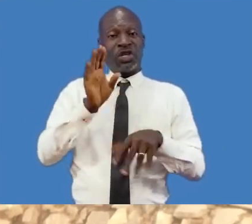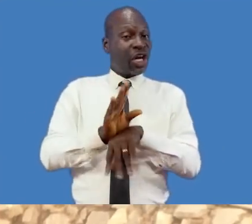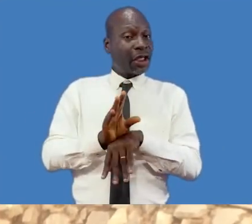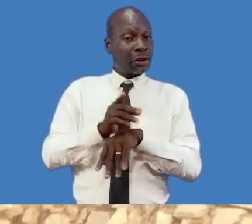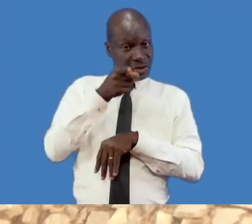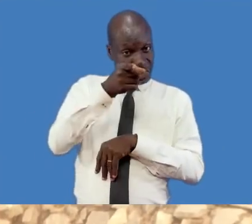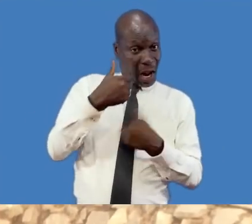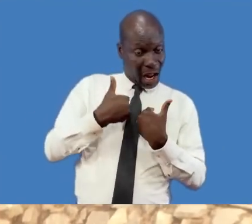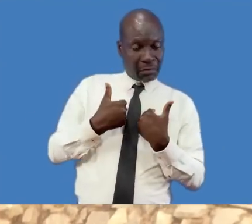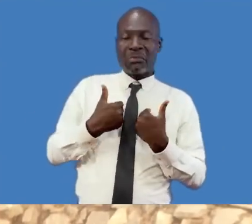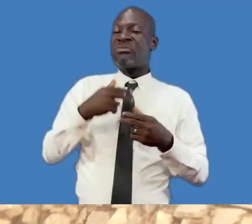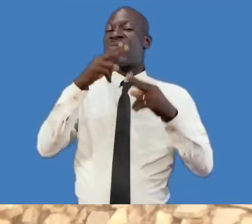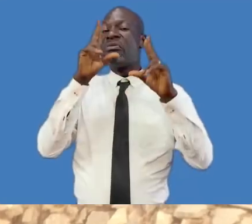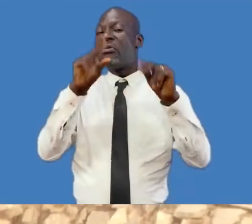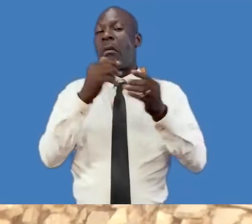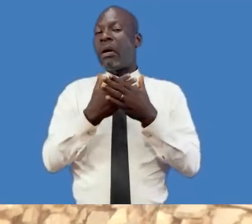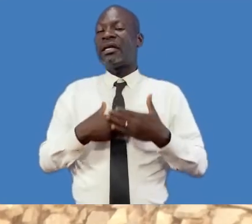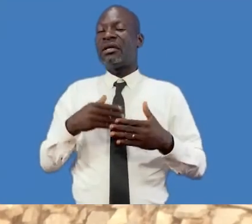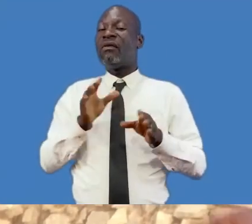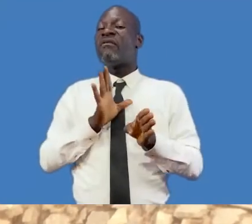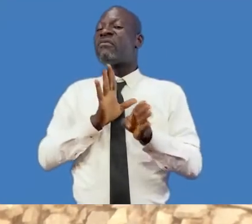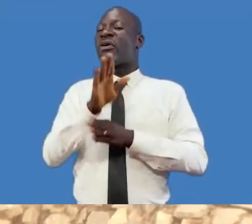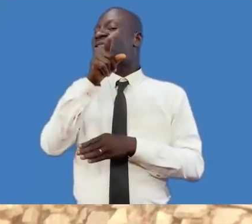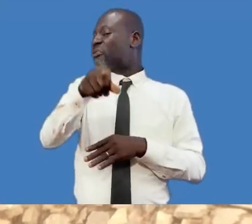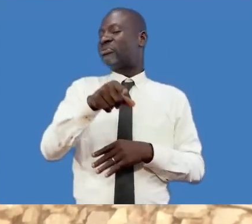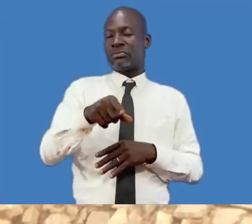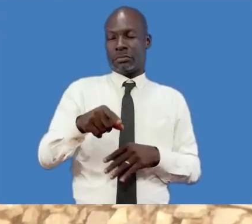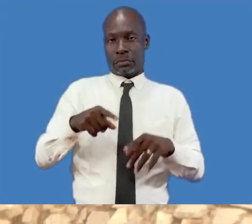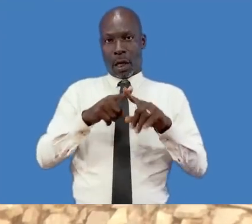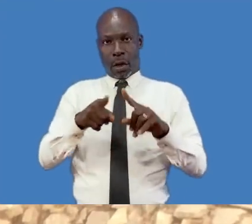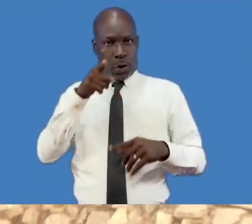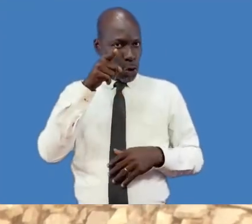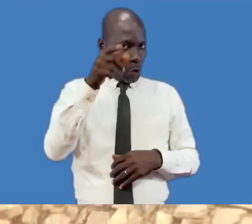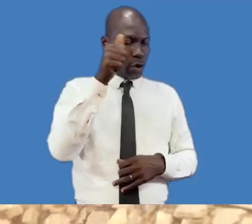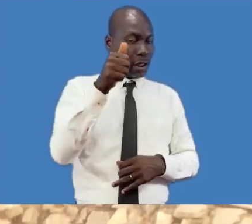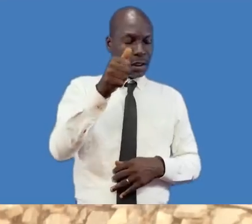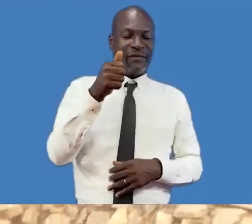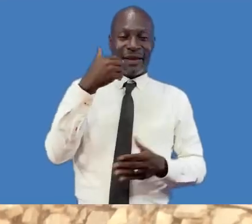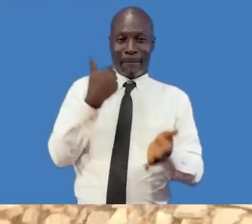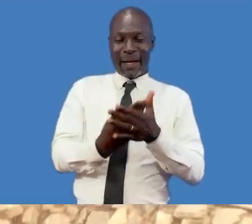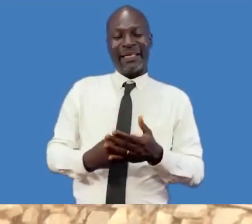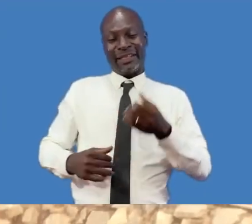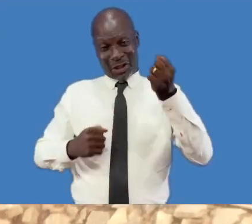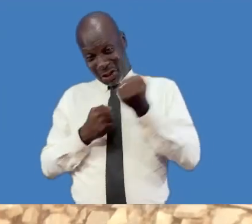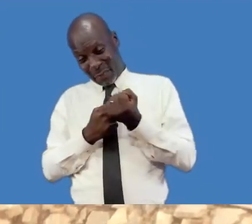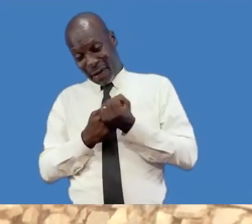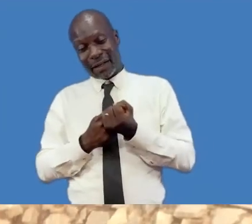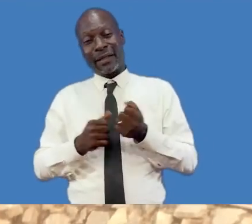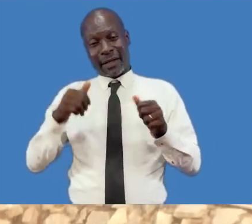o. Na emom usika na ade koto collection wa sori. A obuta nyina nso onyame adwuma nkoso wa asasi so